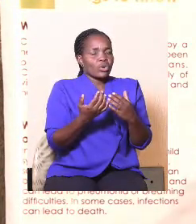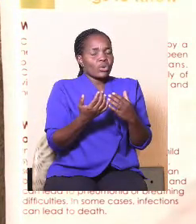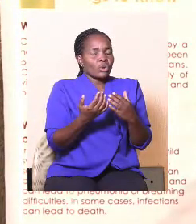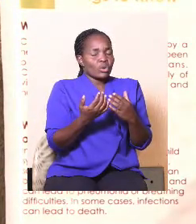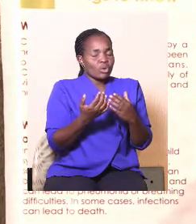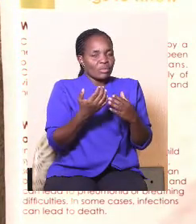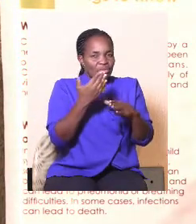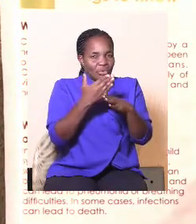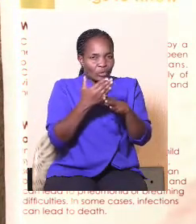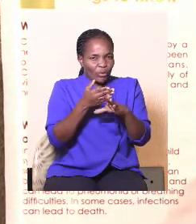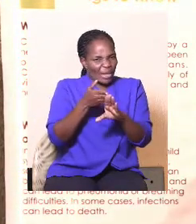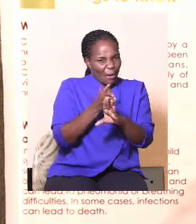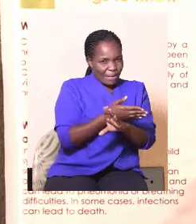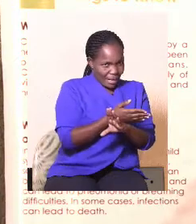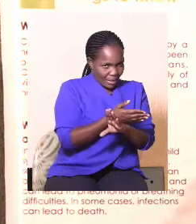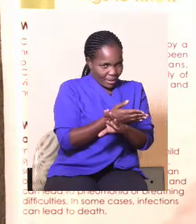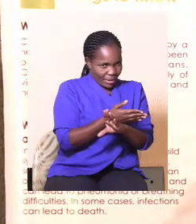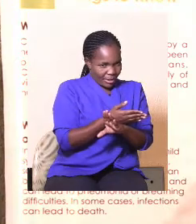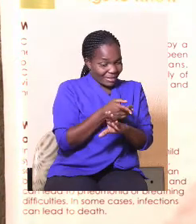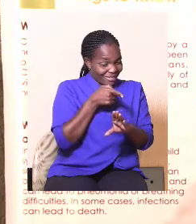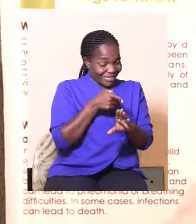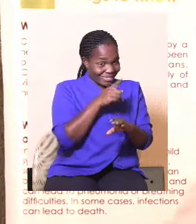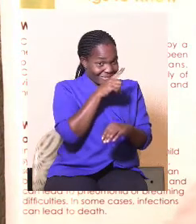do is to